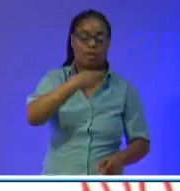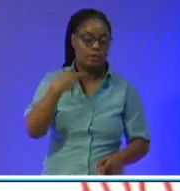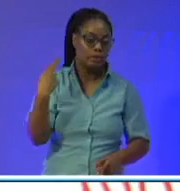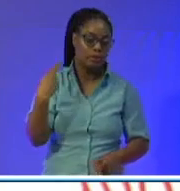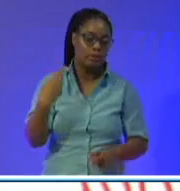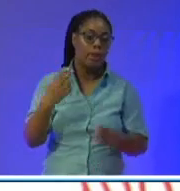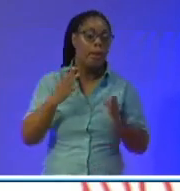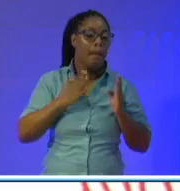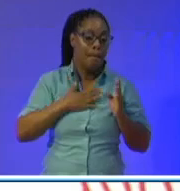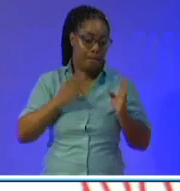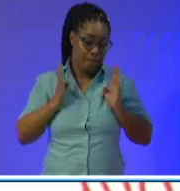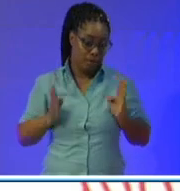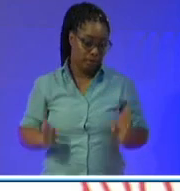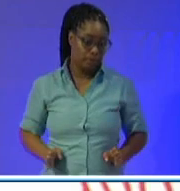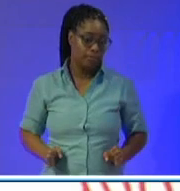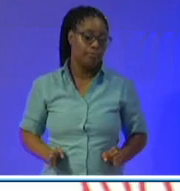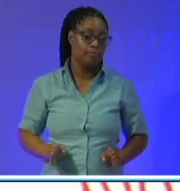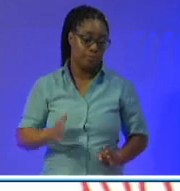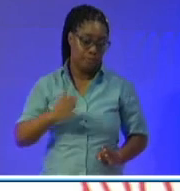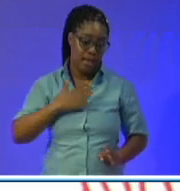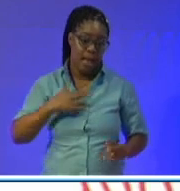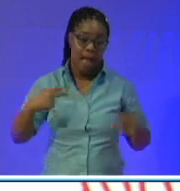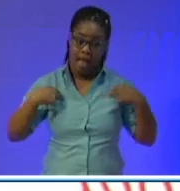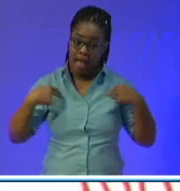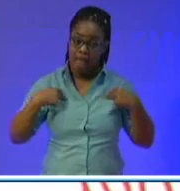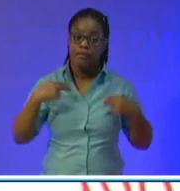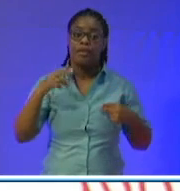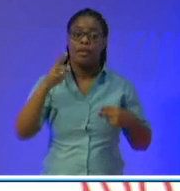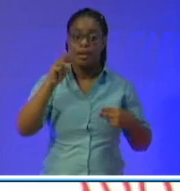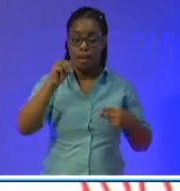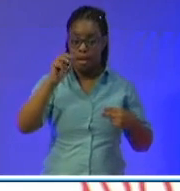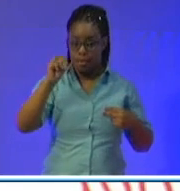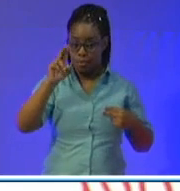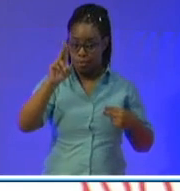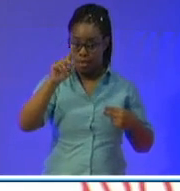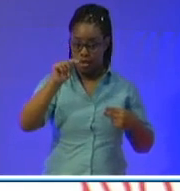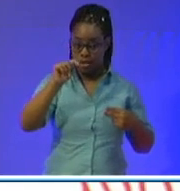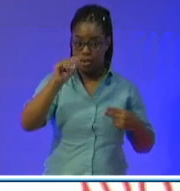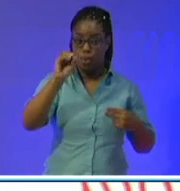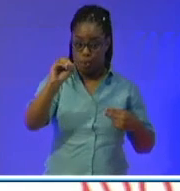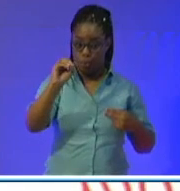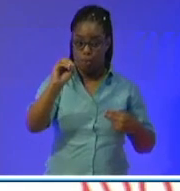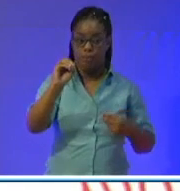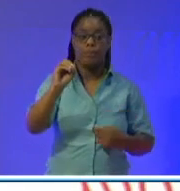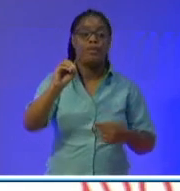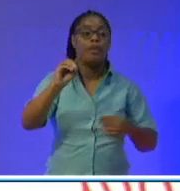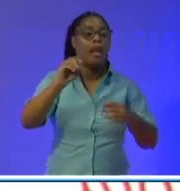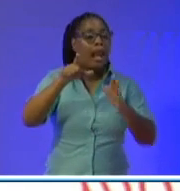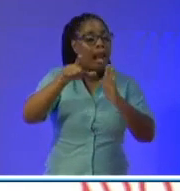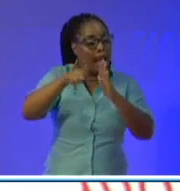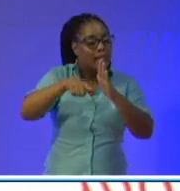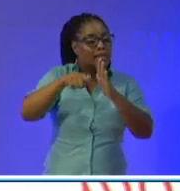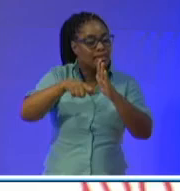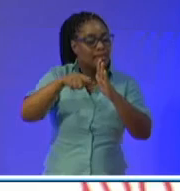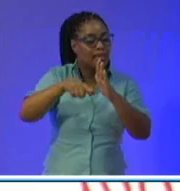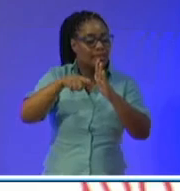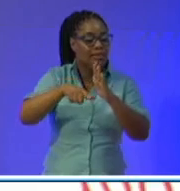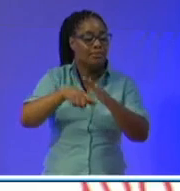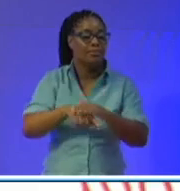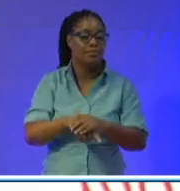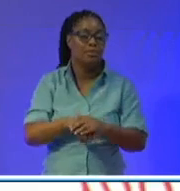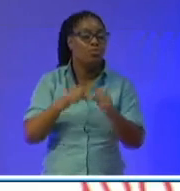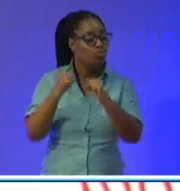This is borne about worldwide, again, especially in where the data is coming from, the international